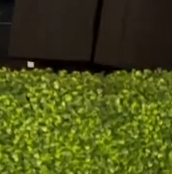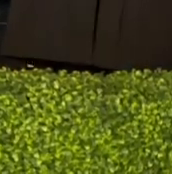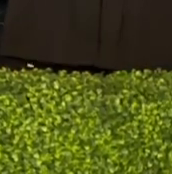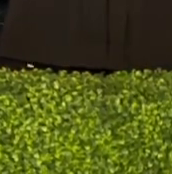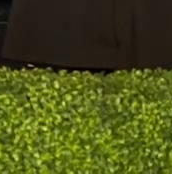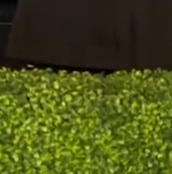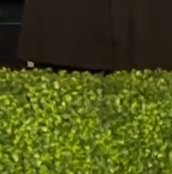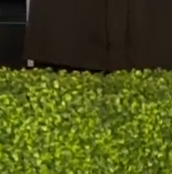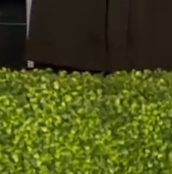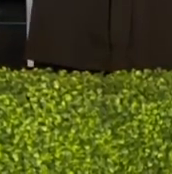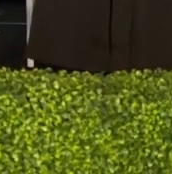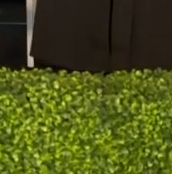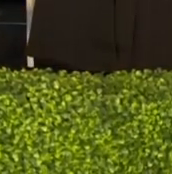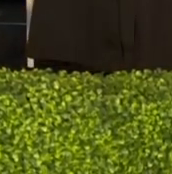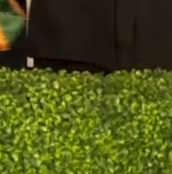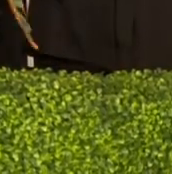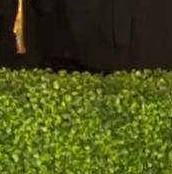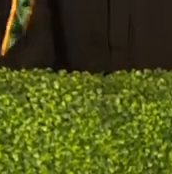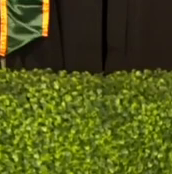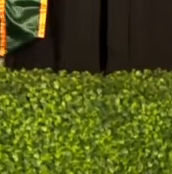Roderick Earl Fitz.